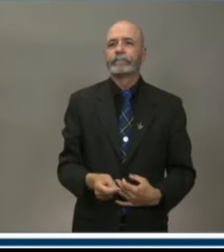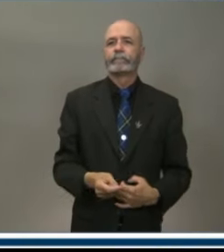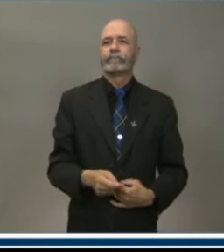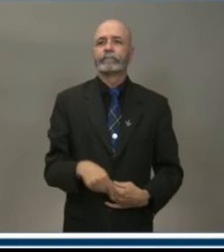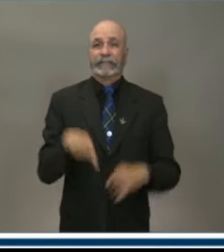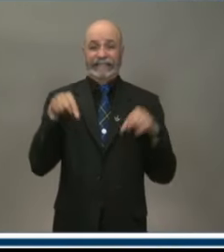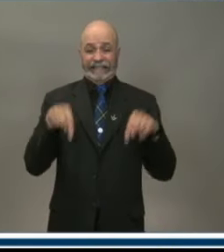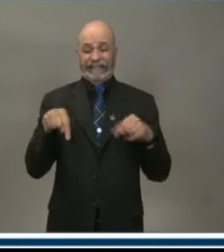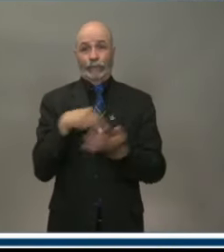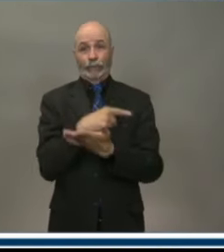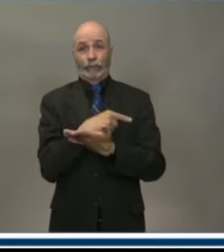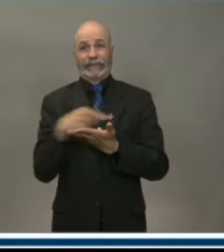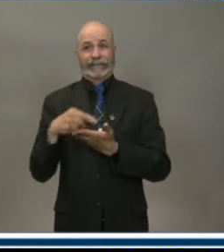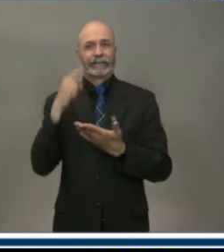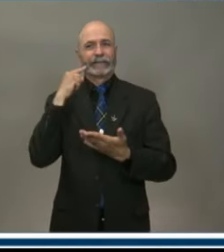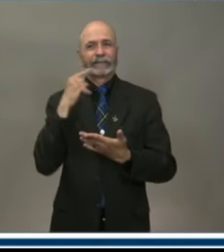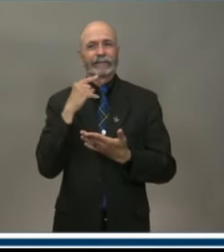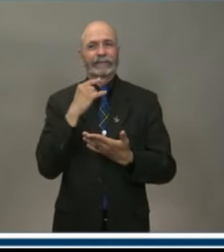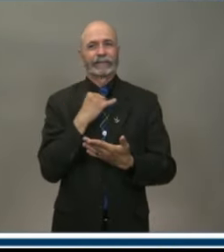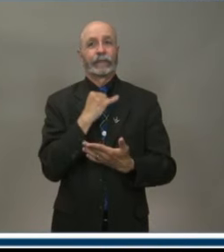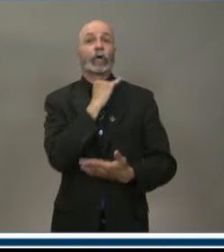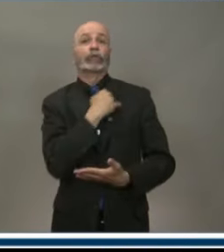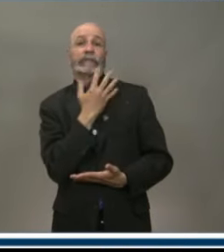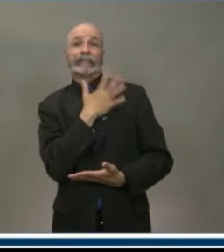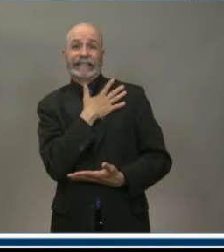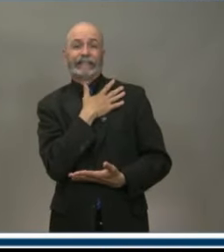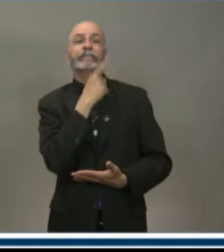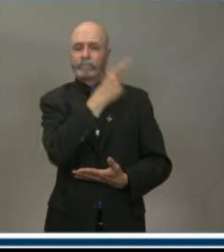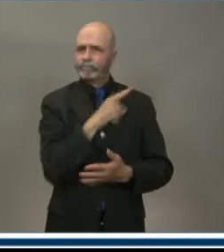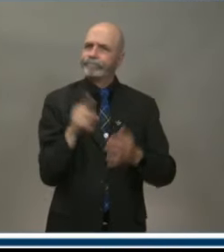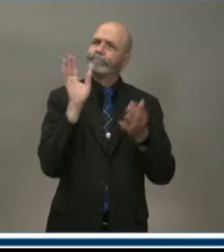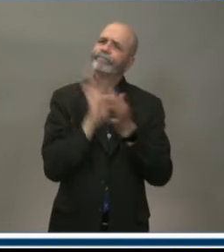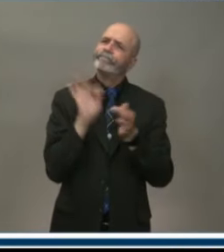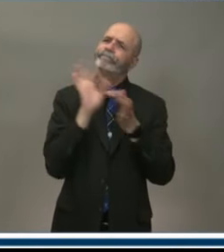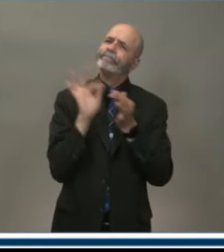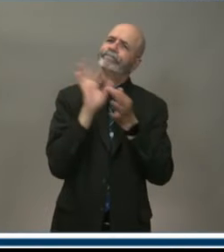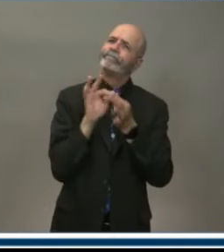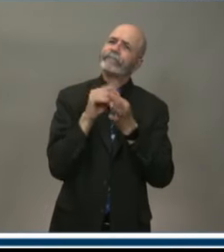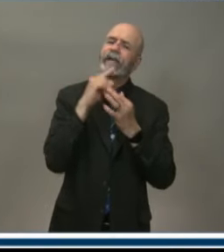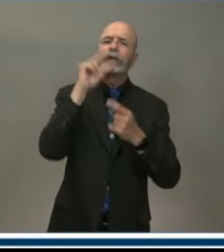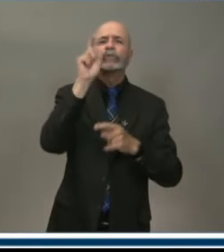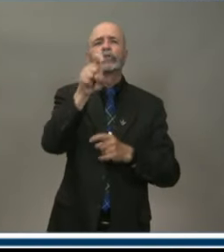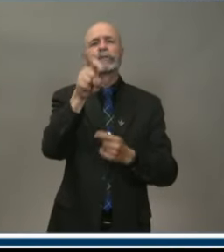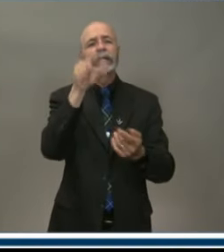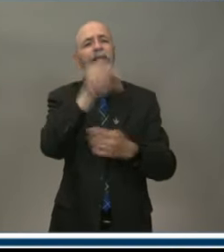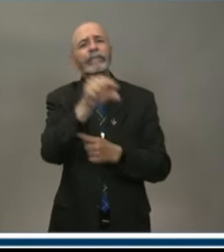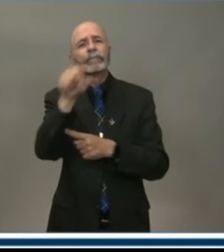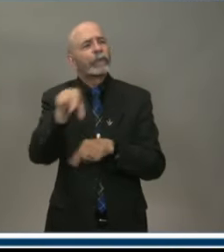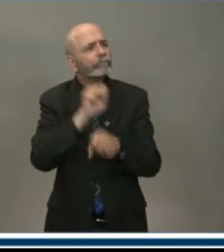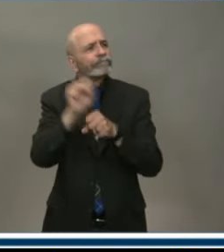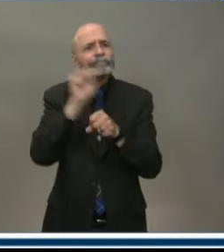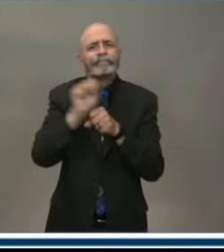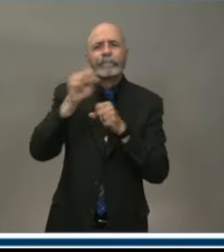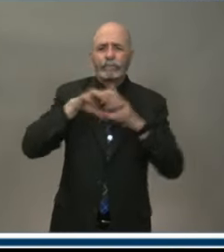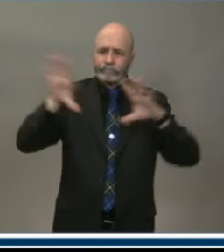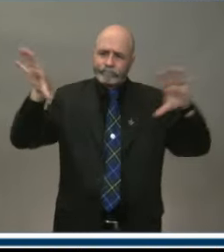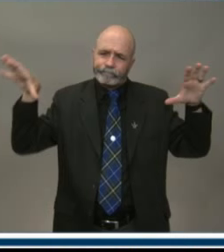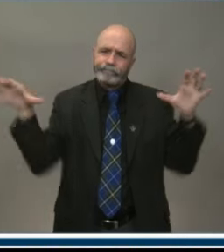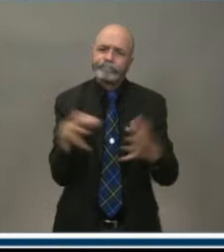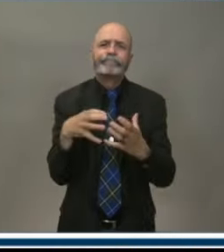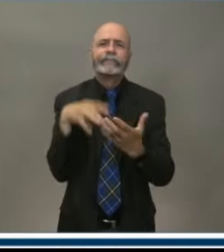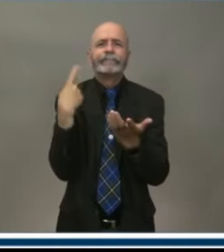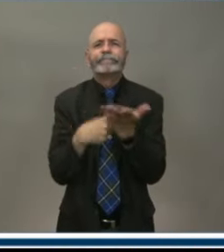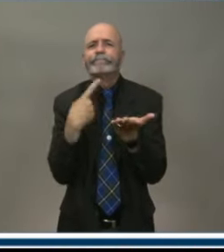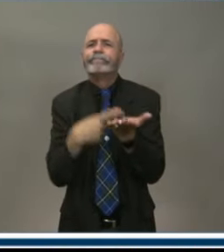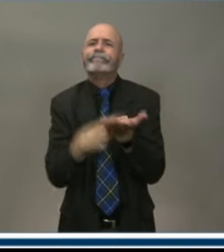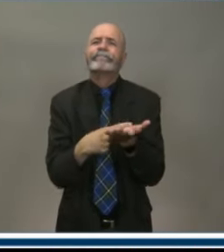has talked about the need for there to be a collective look amongst governments, both his and provinces and territories, at the way long-term